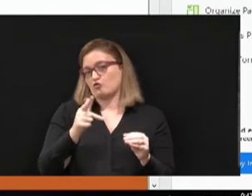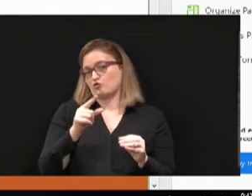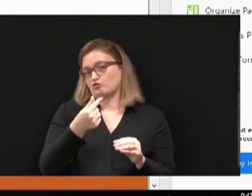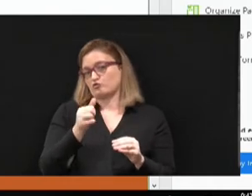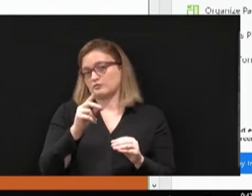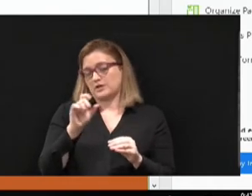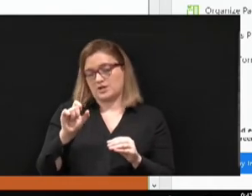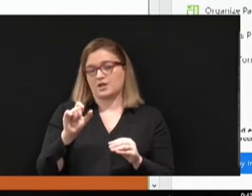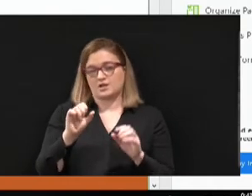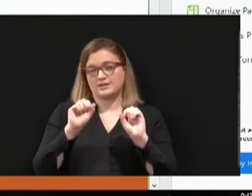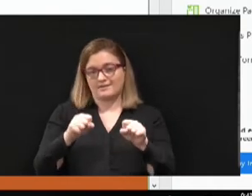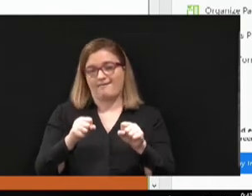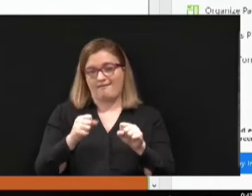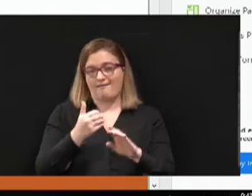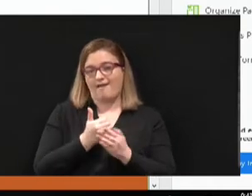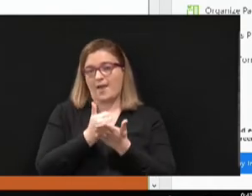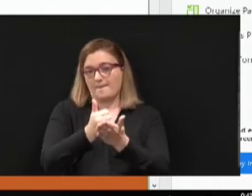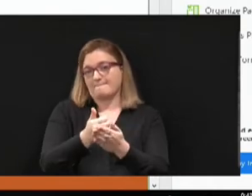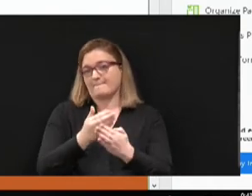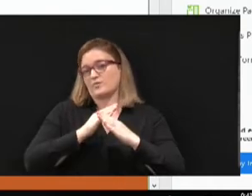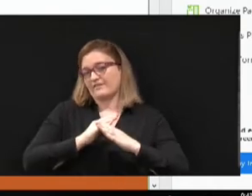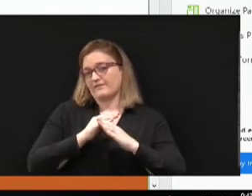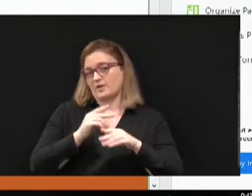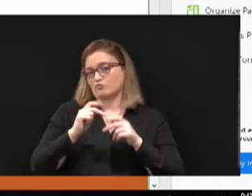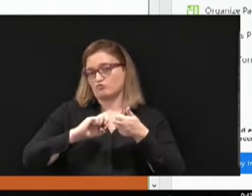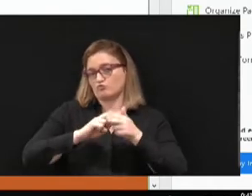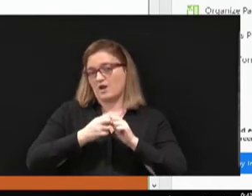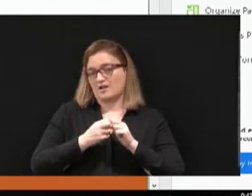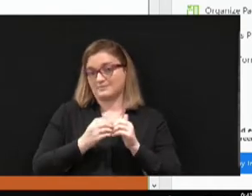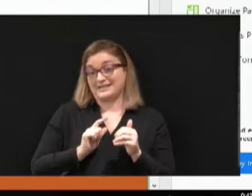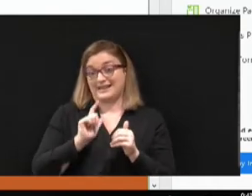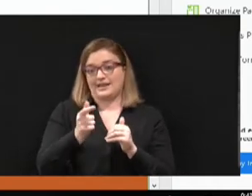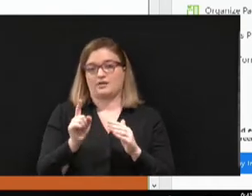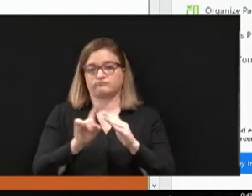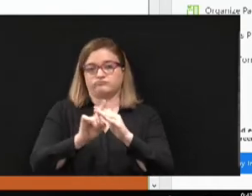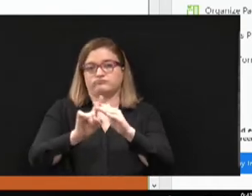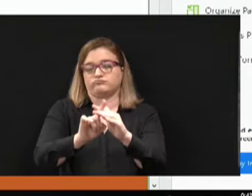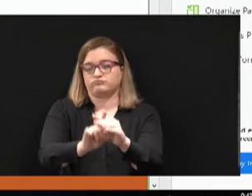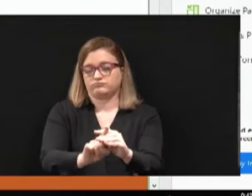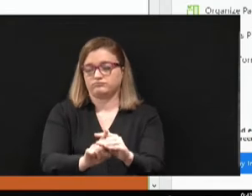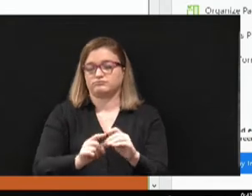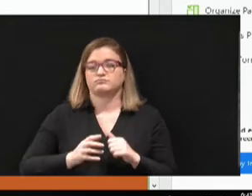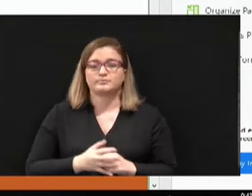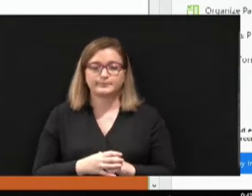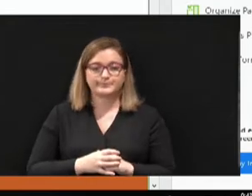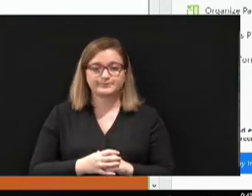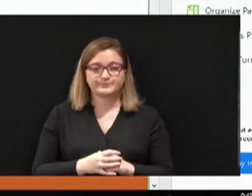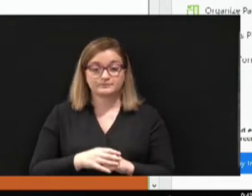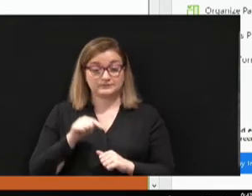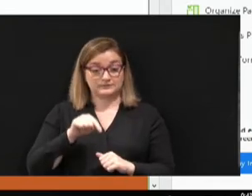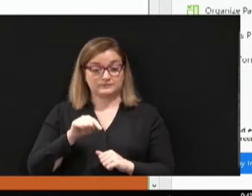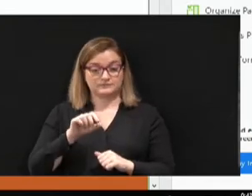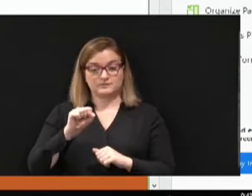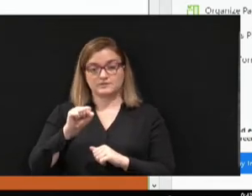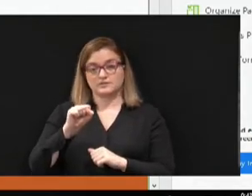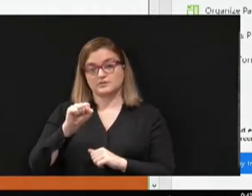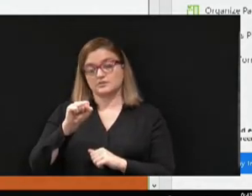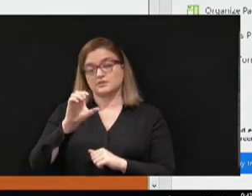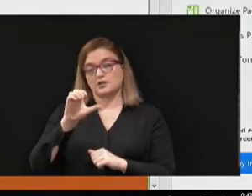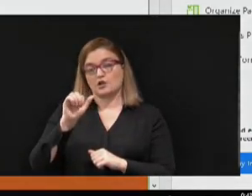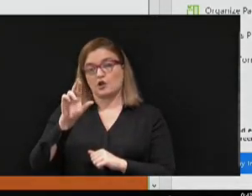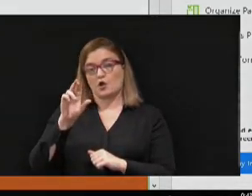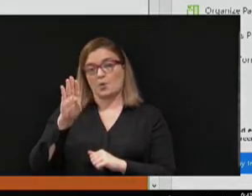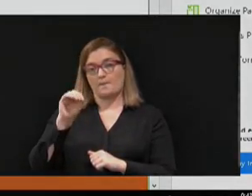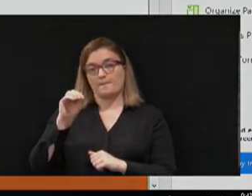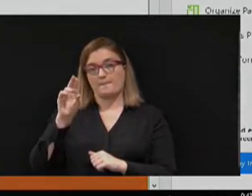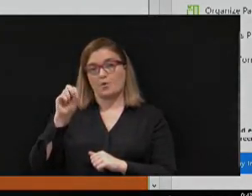on. So that's, if you've ever seen this one, this is called the Scarborough Reading Rope.